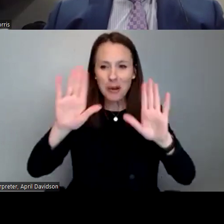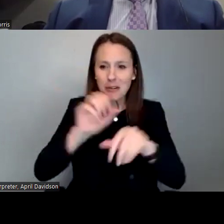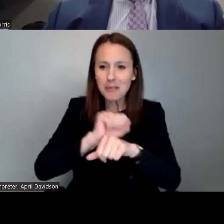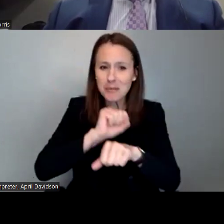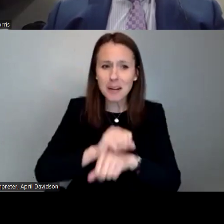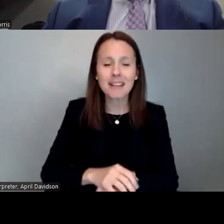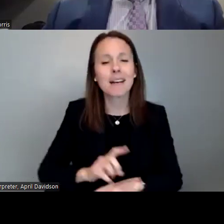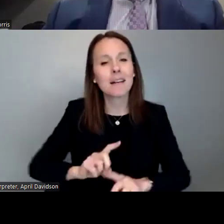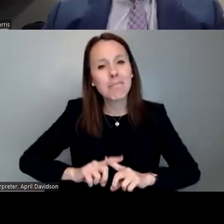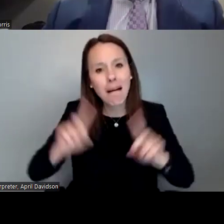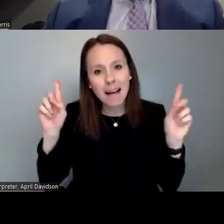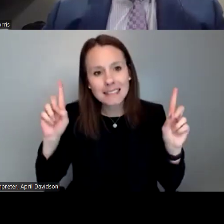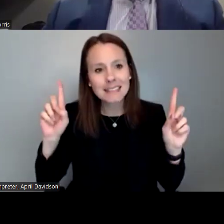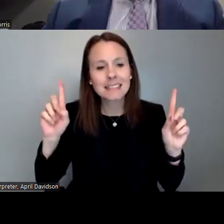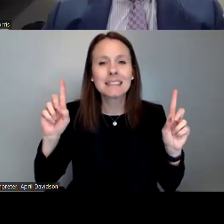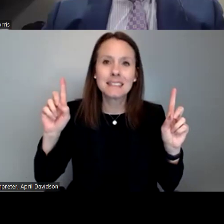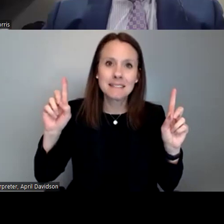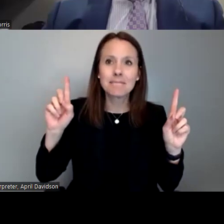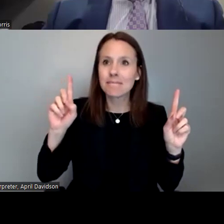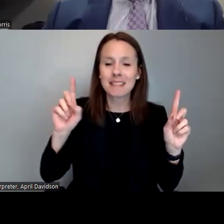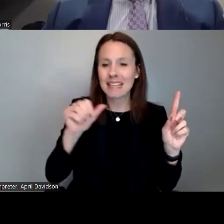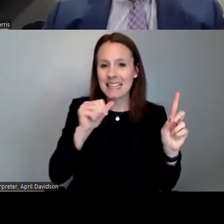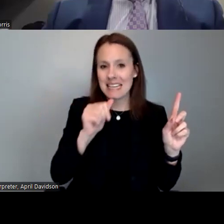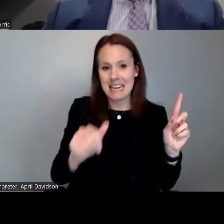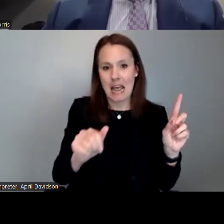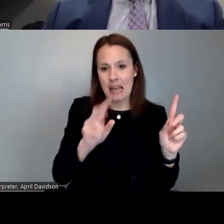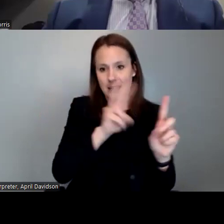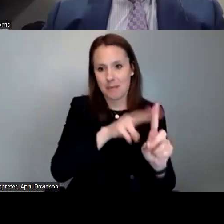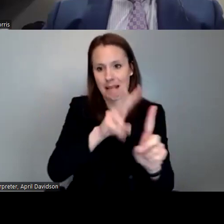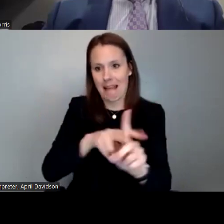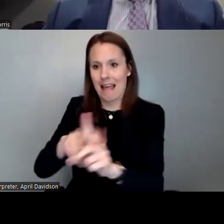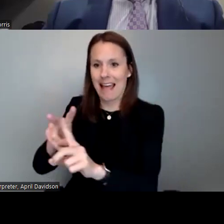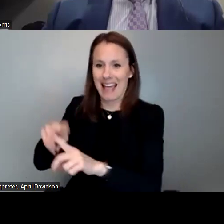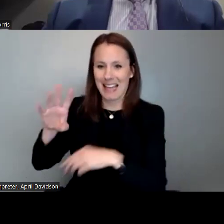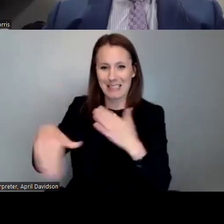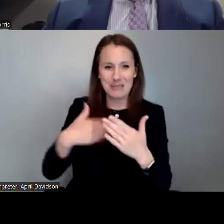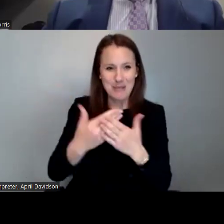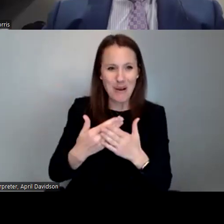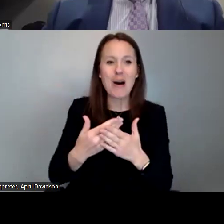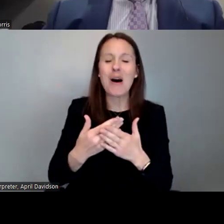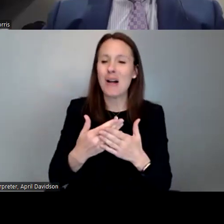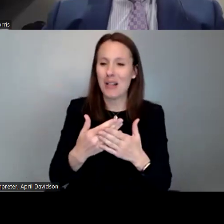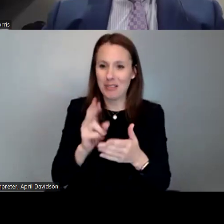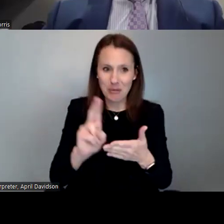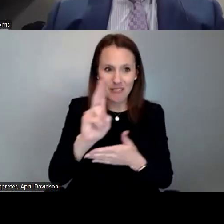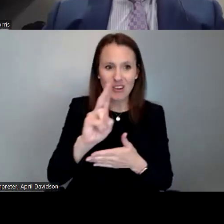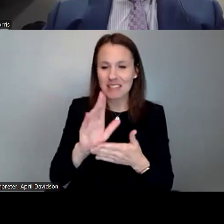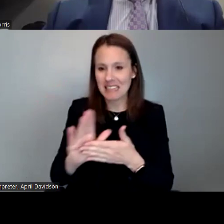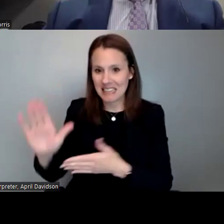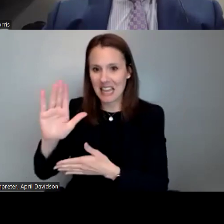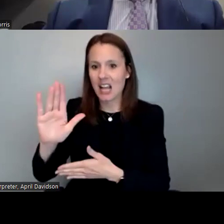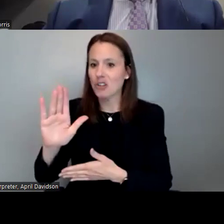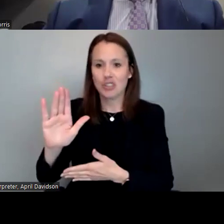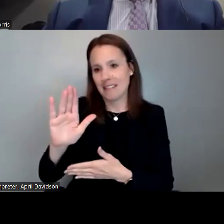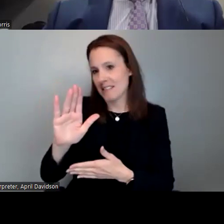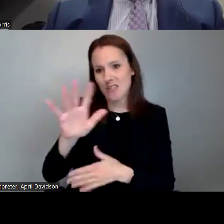work. But, you know, that's not true for all of the universities and colleges in Michigan or around